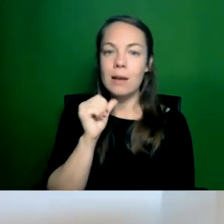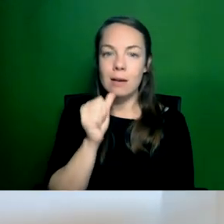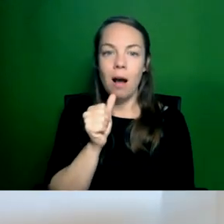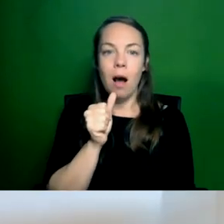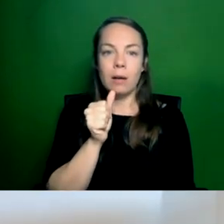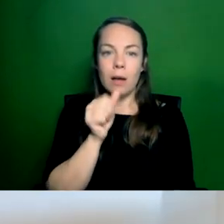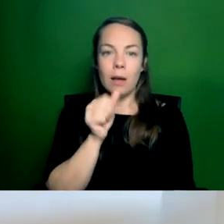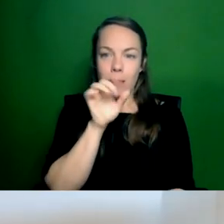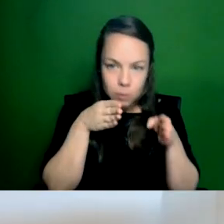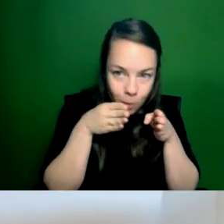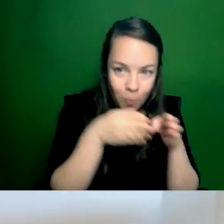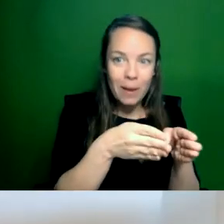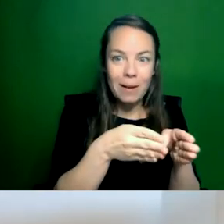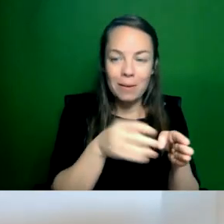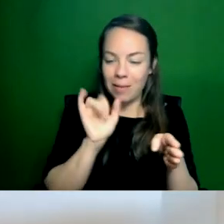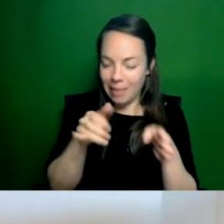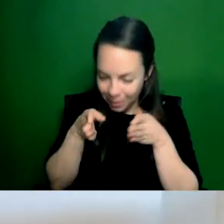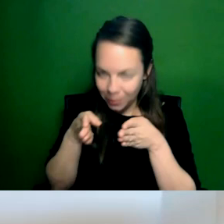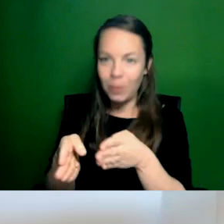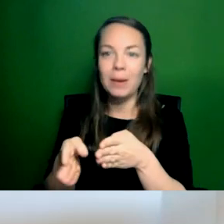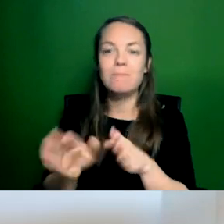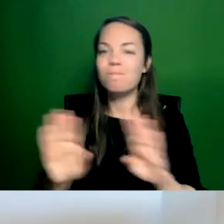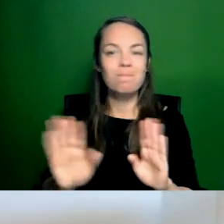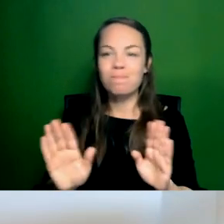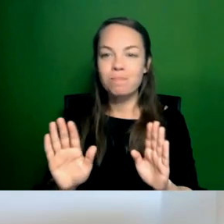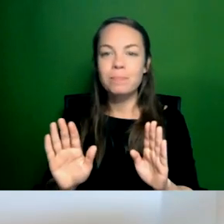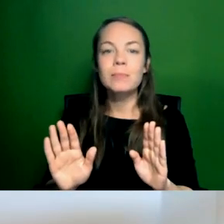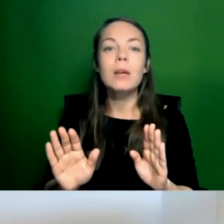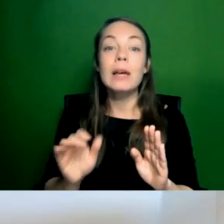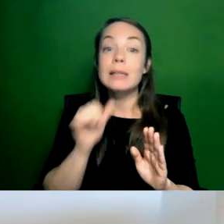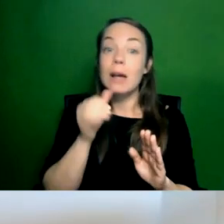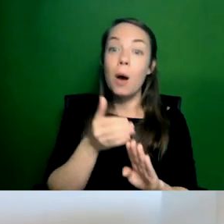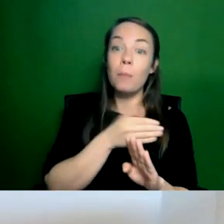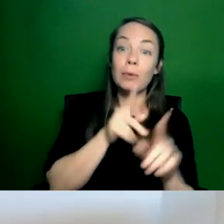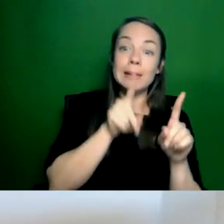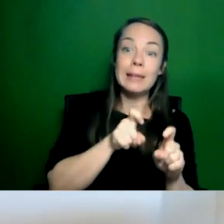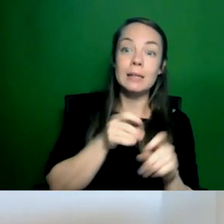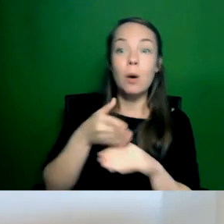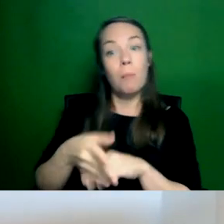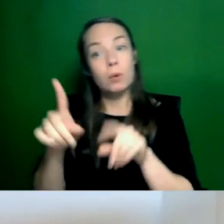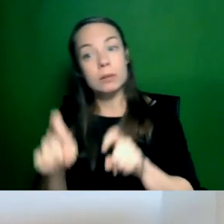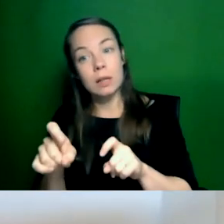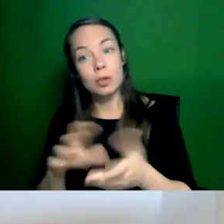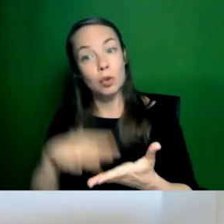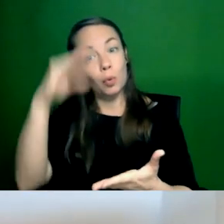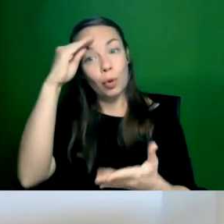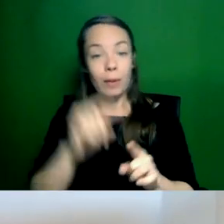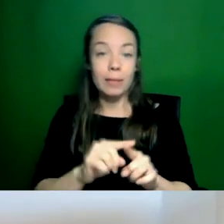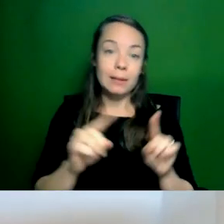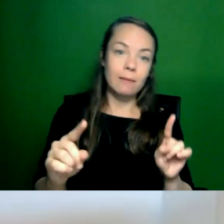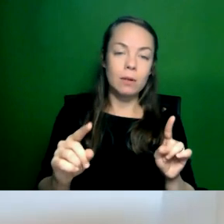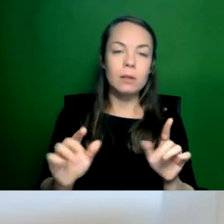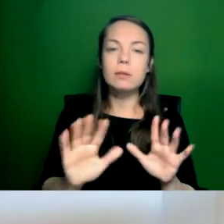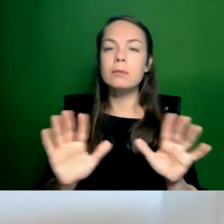like in curriculum and things like that. It's not pretest, post-test. Okay, did you learn the difference? What is